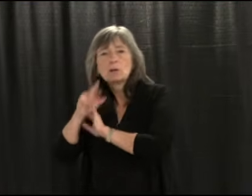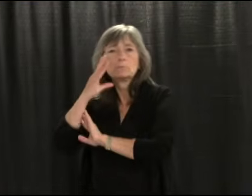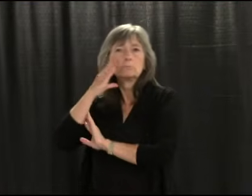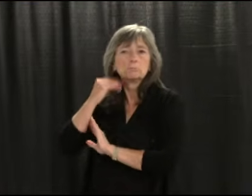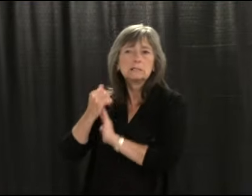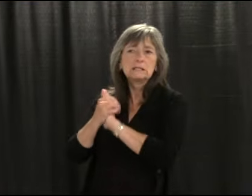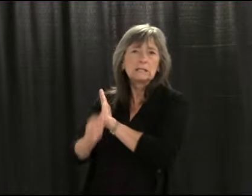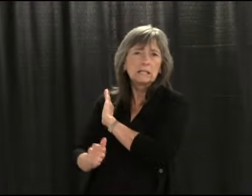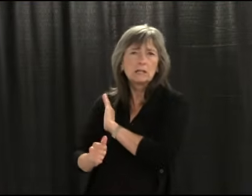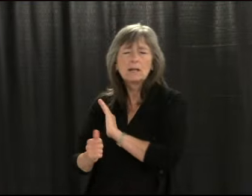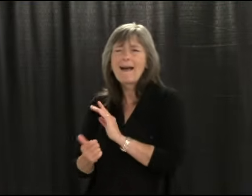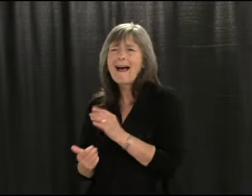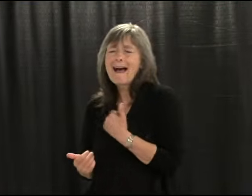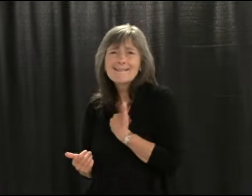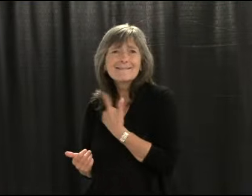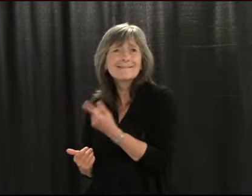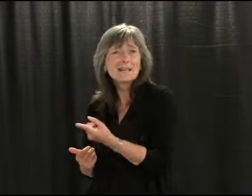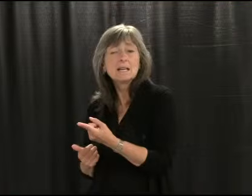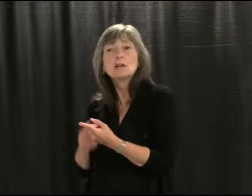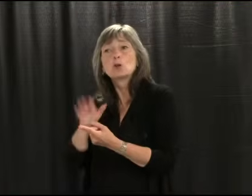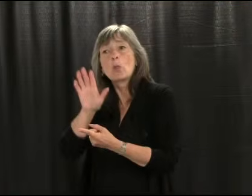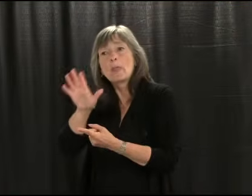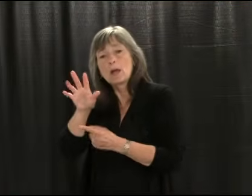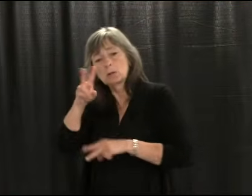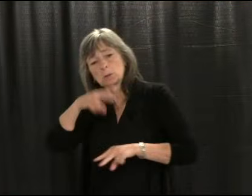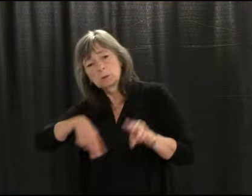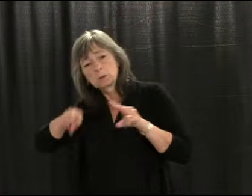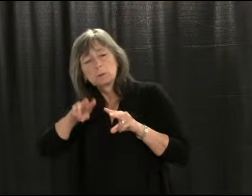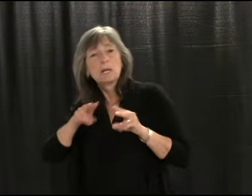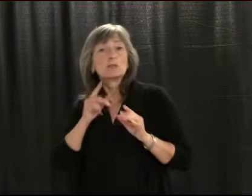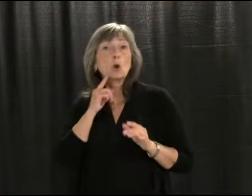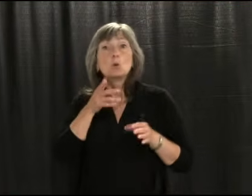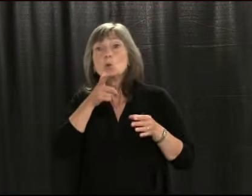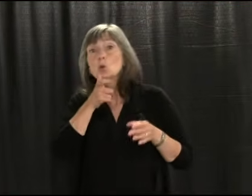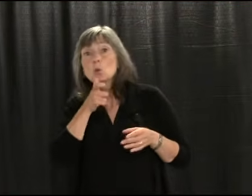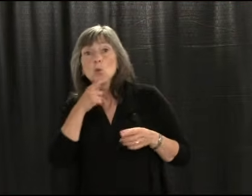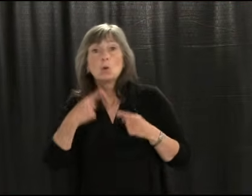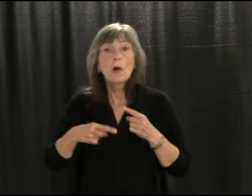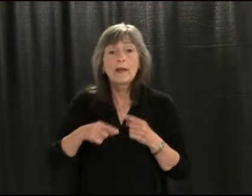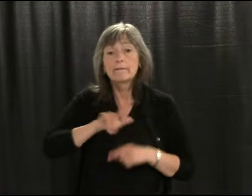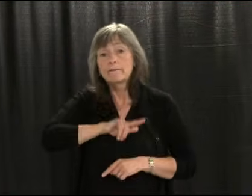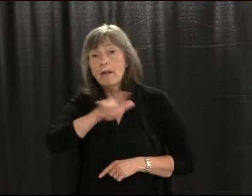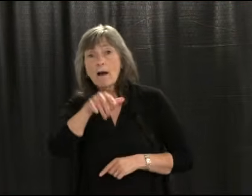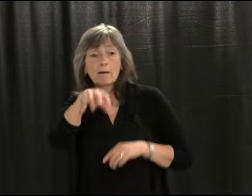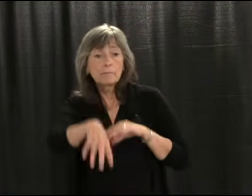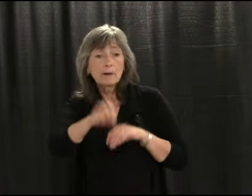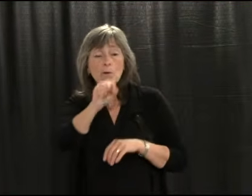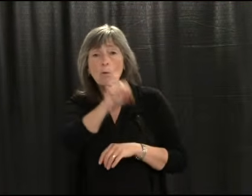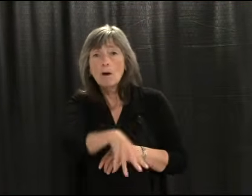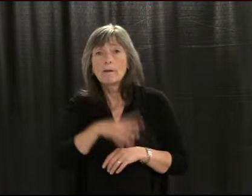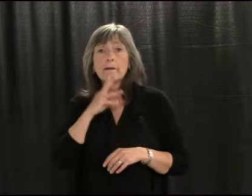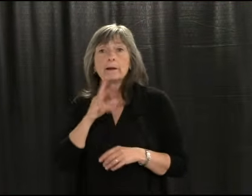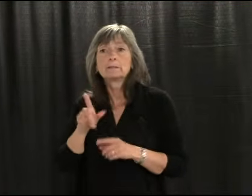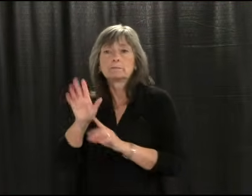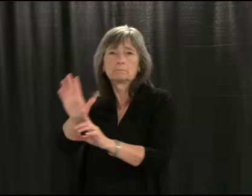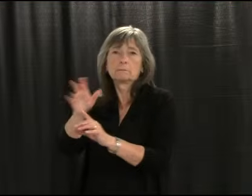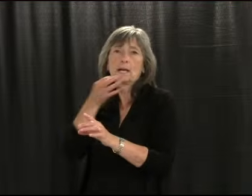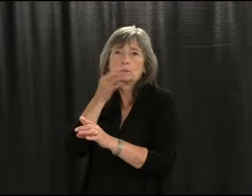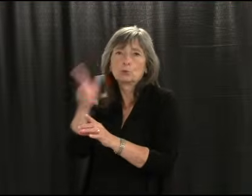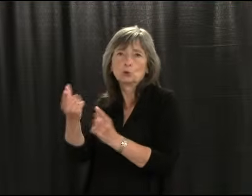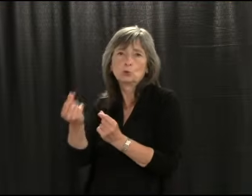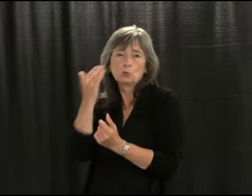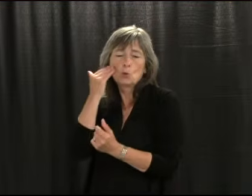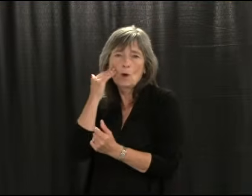experience. And so we leave the timing to the experts of that. I just wanted to clear that up. To those gathered here